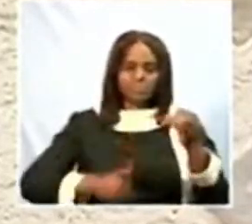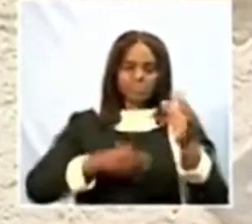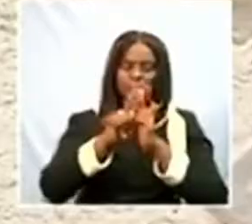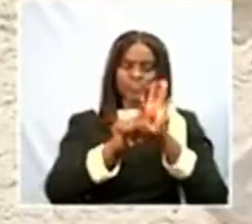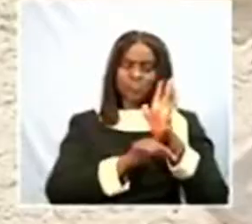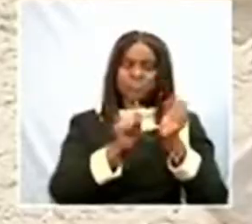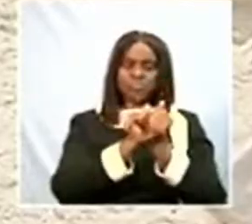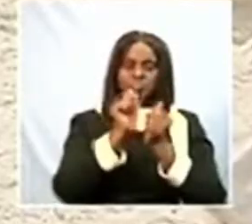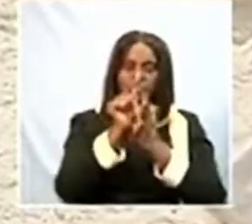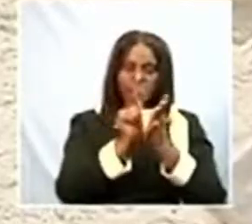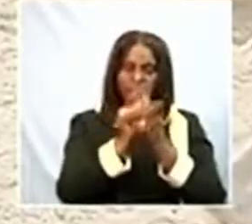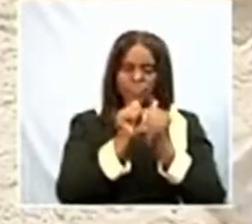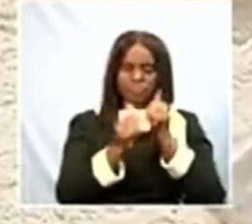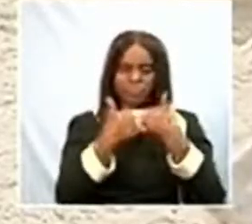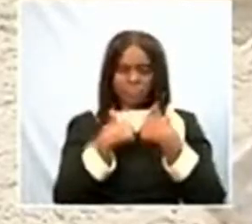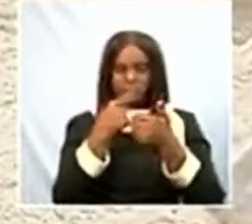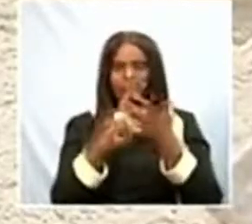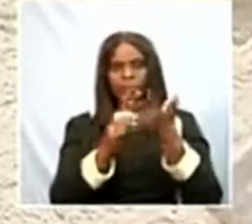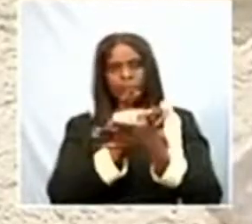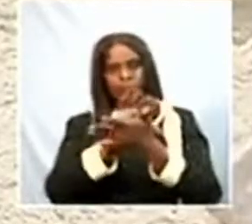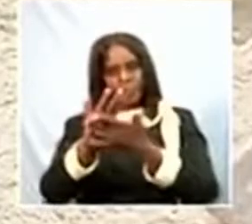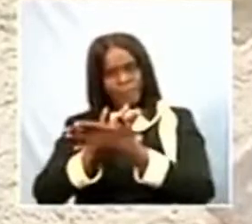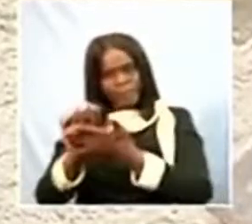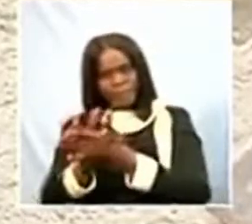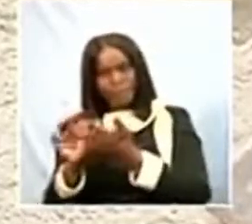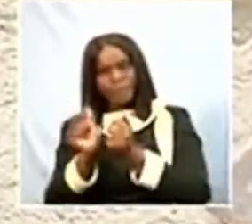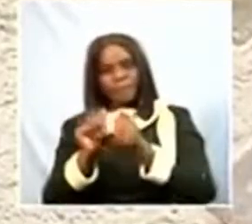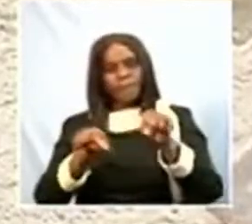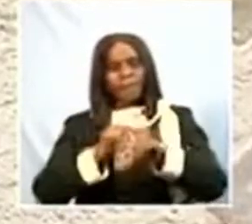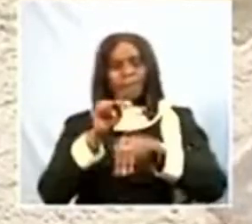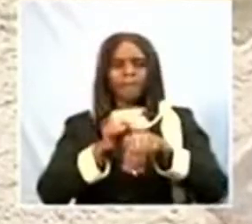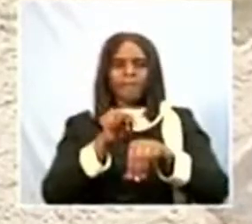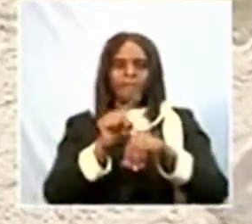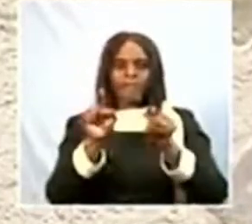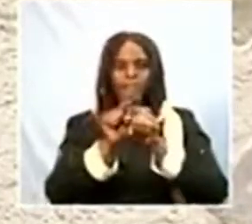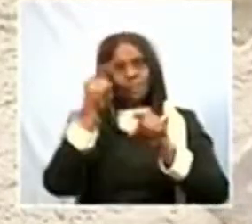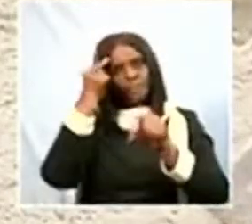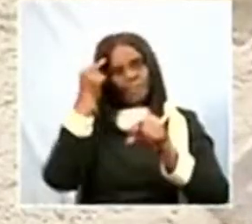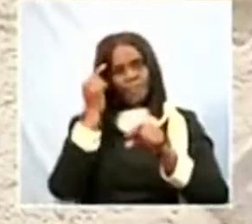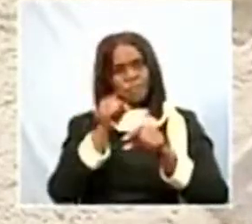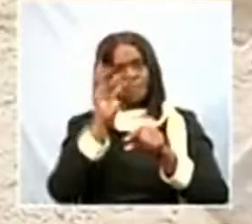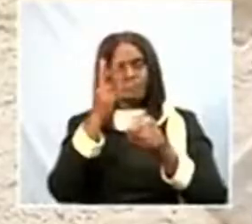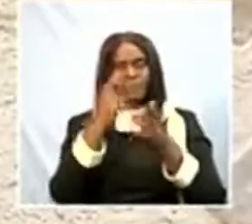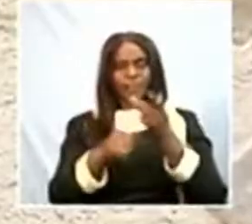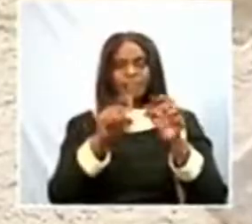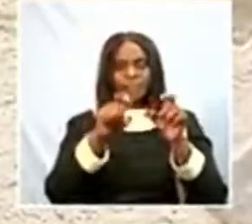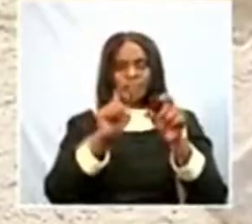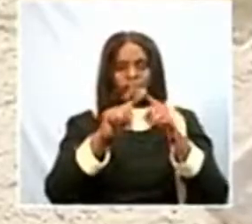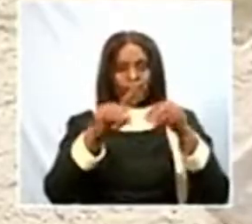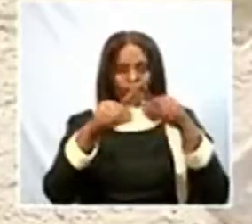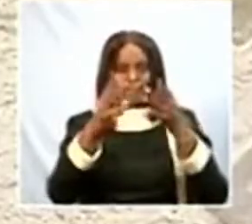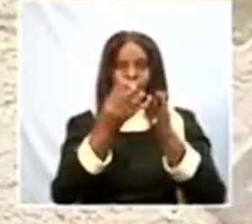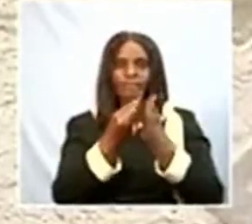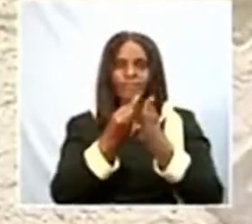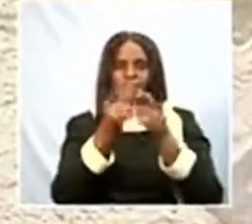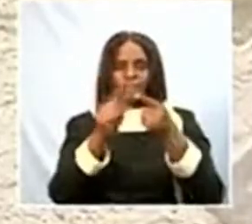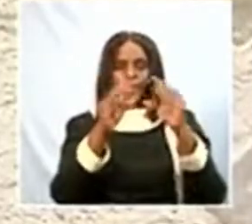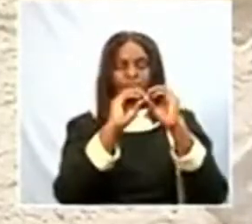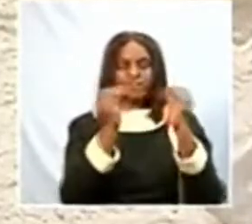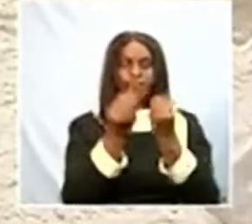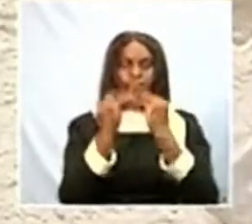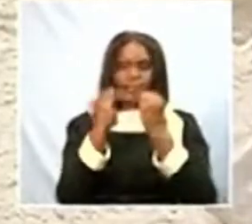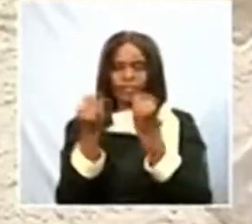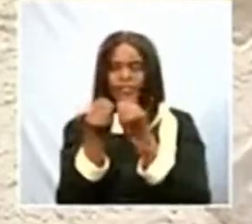laws that are concerned with the cleanness and greenery of the nation. The government will also need to offer funds to the organizations